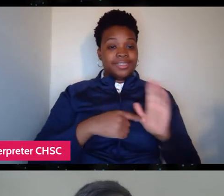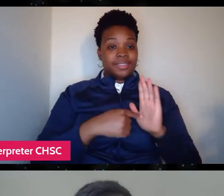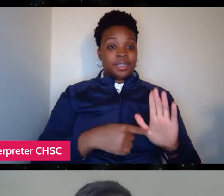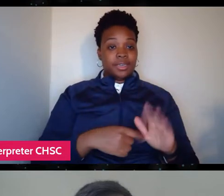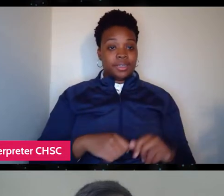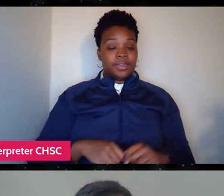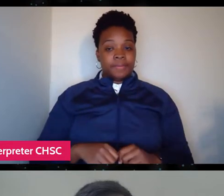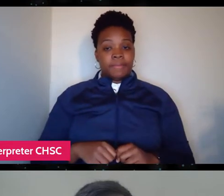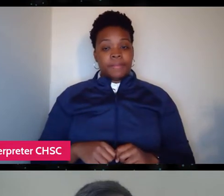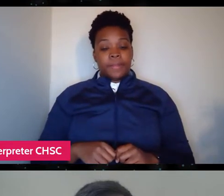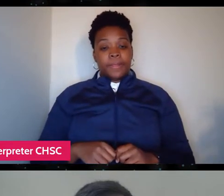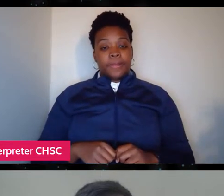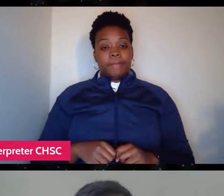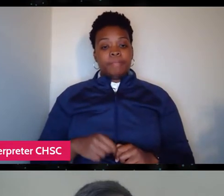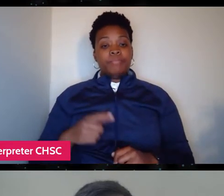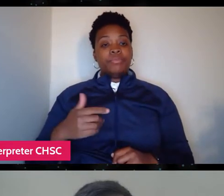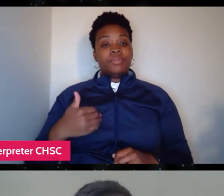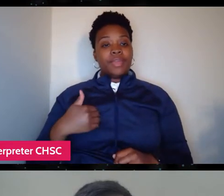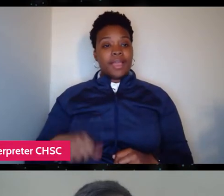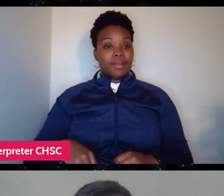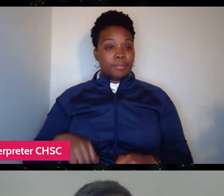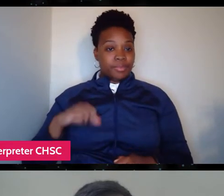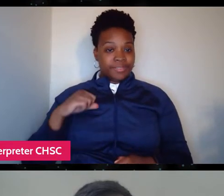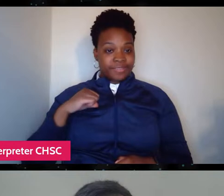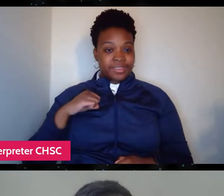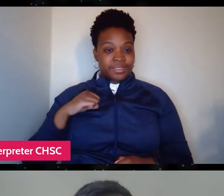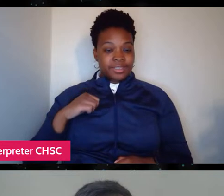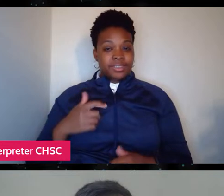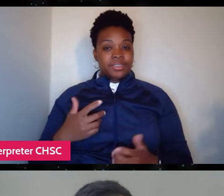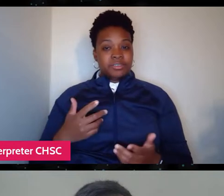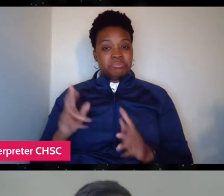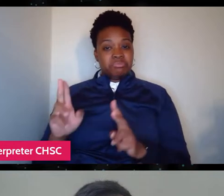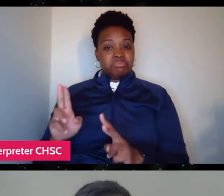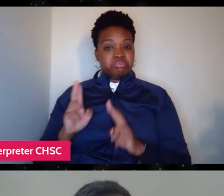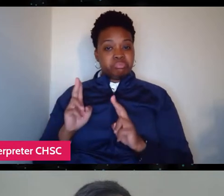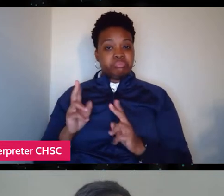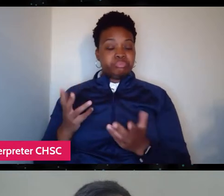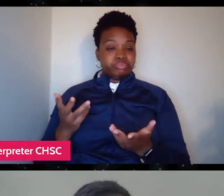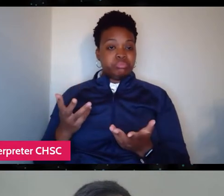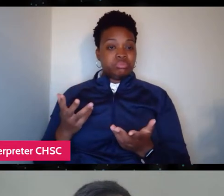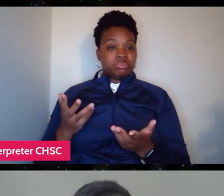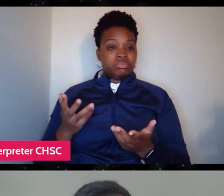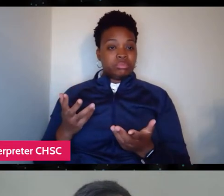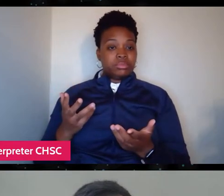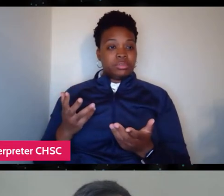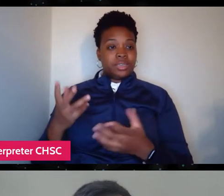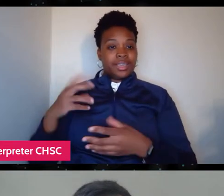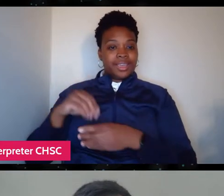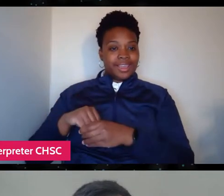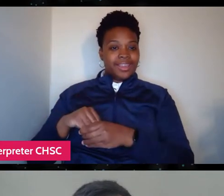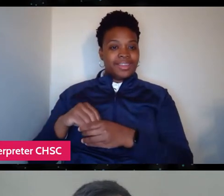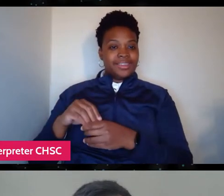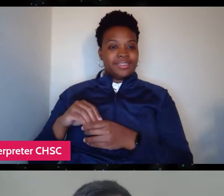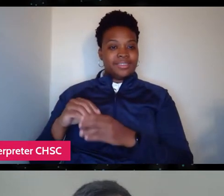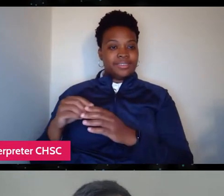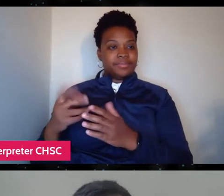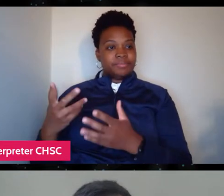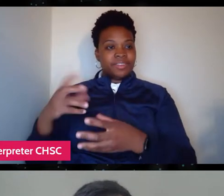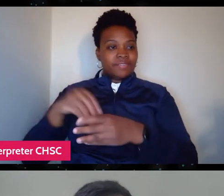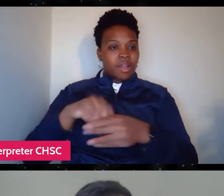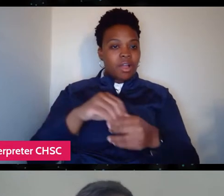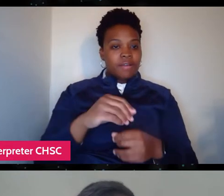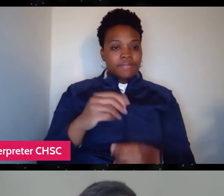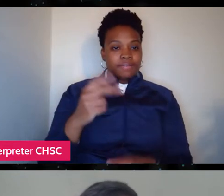And we had the privilege of being able to be behind the scenes over 3.5 years and